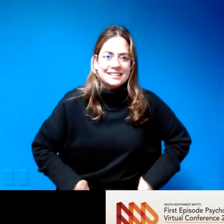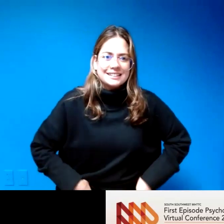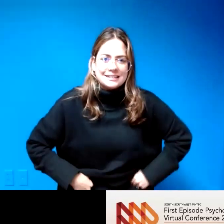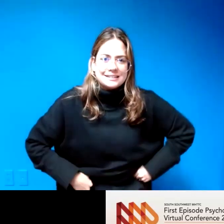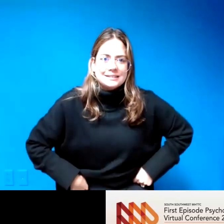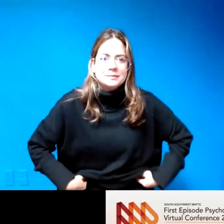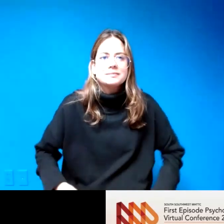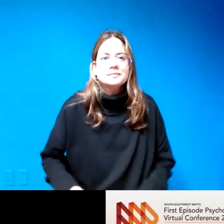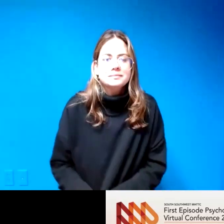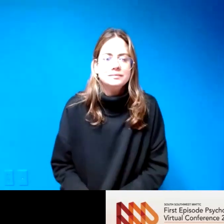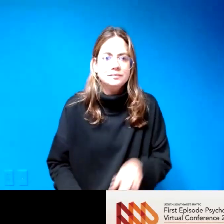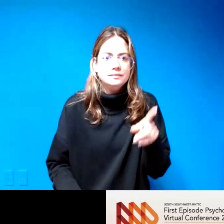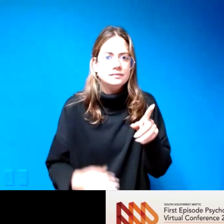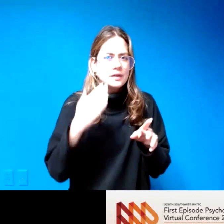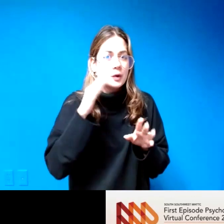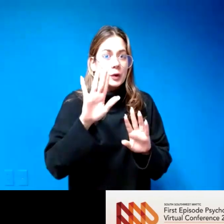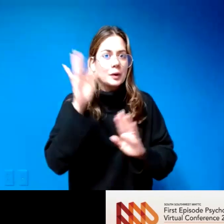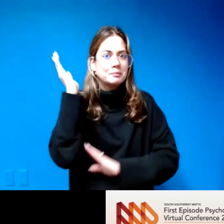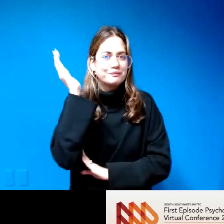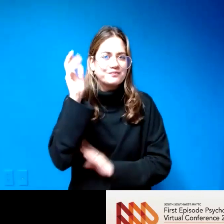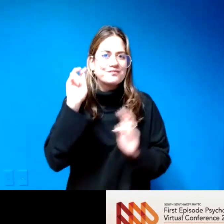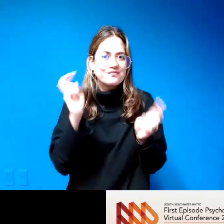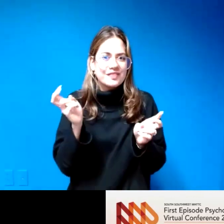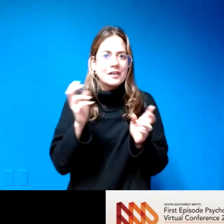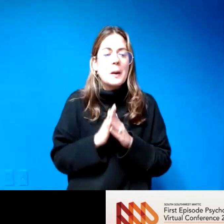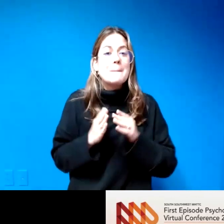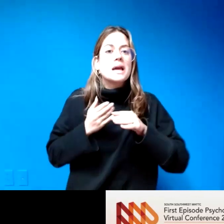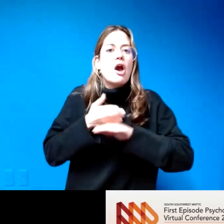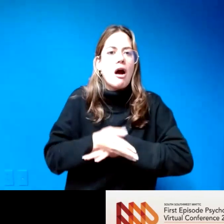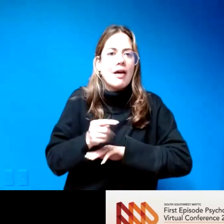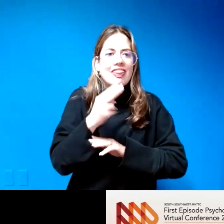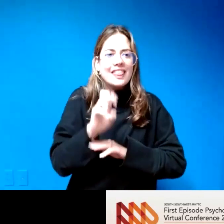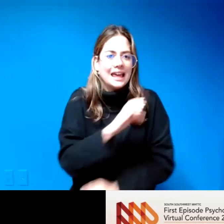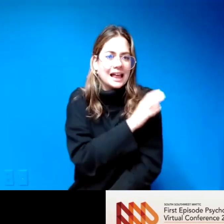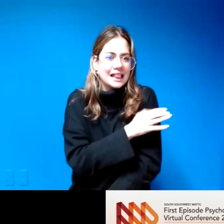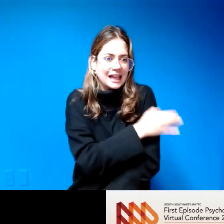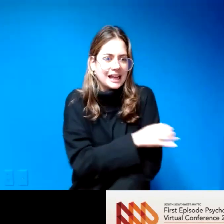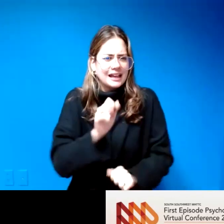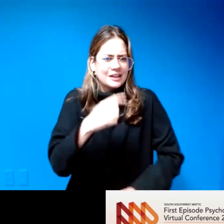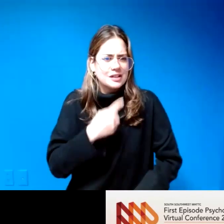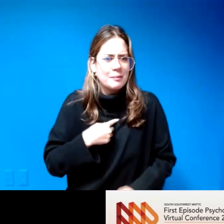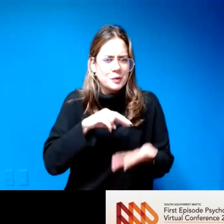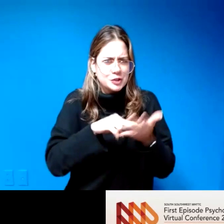So I know you titled your presentation Beyond the Clinic. Can you tell us what you meant by that?